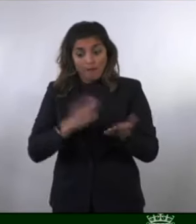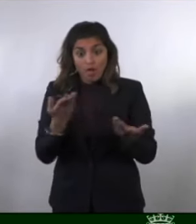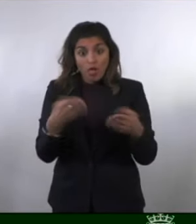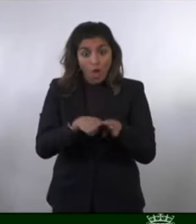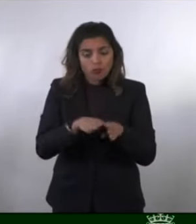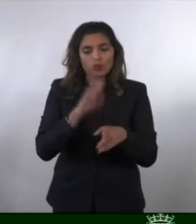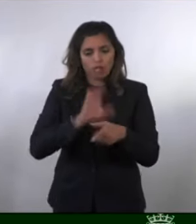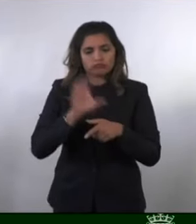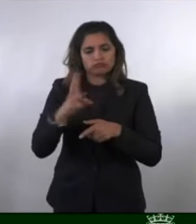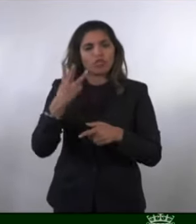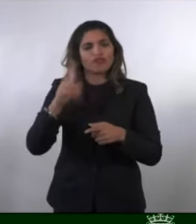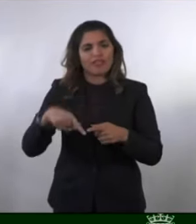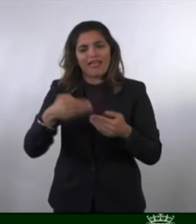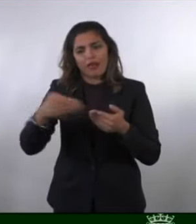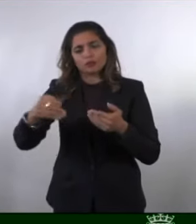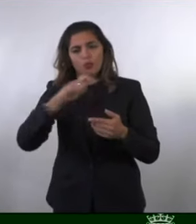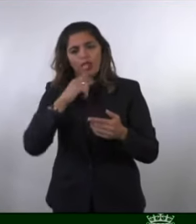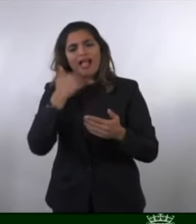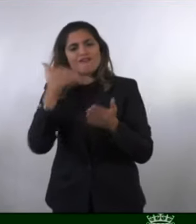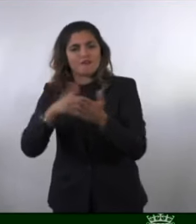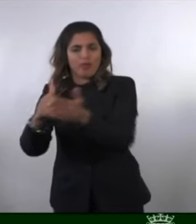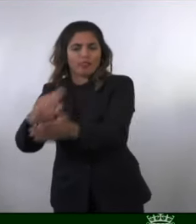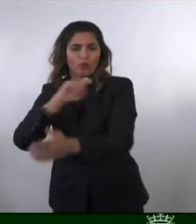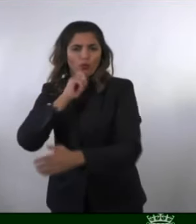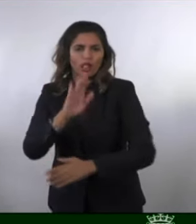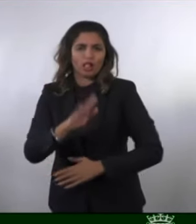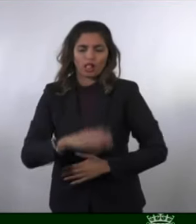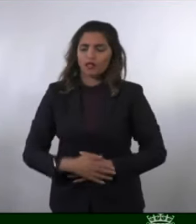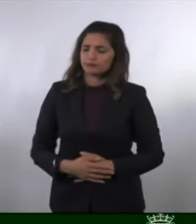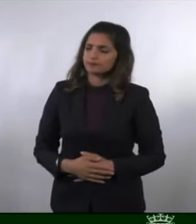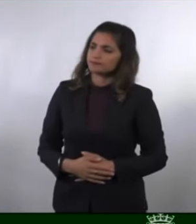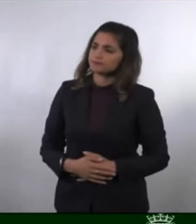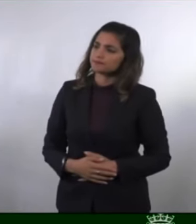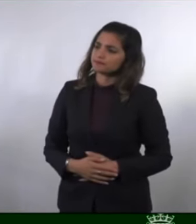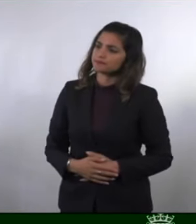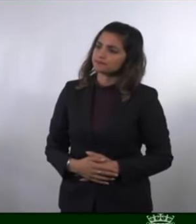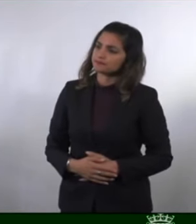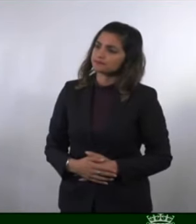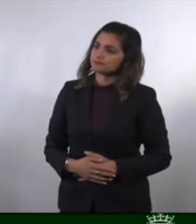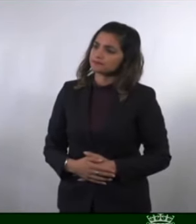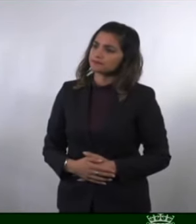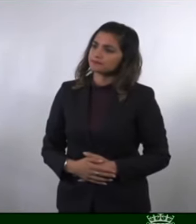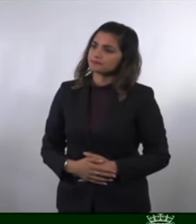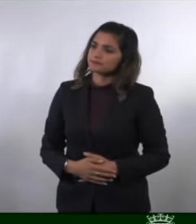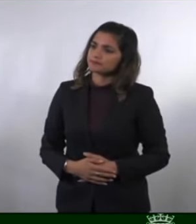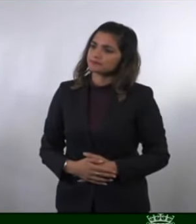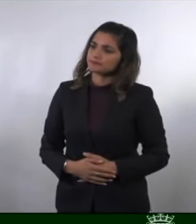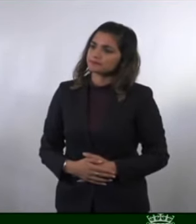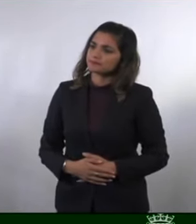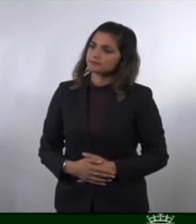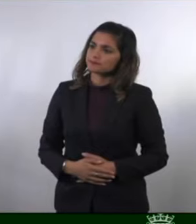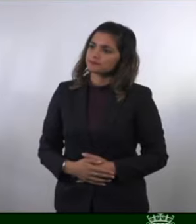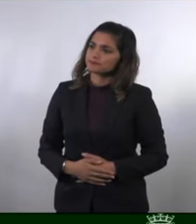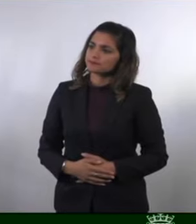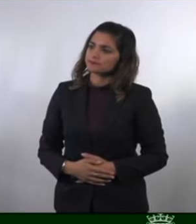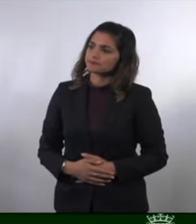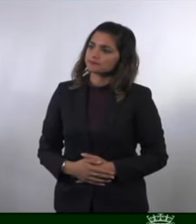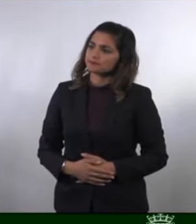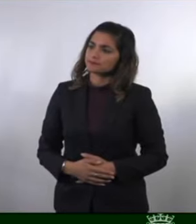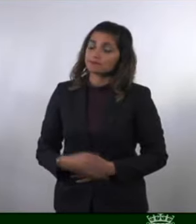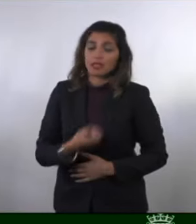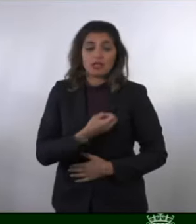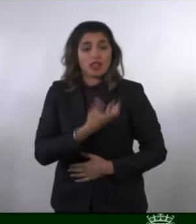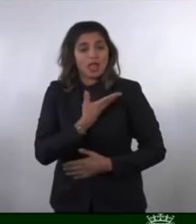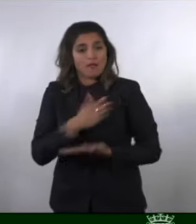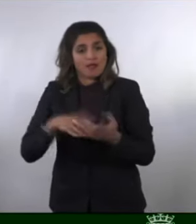close. Thank you, Madam Deputy Speaker. Under the previous tiering system, my constituents in Lancaster and